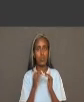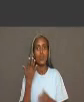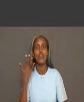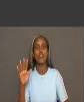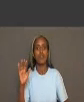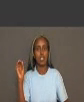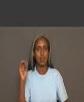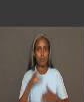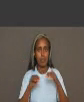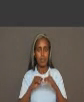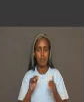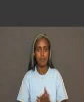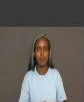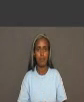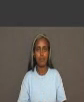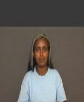birr.